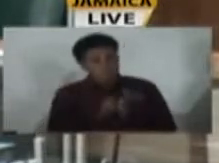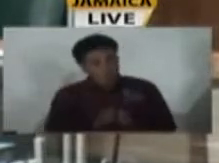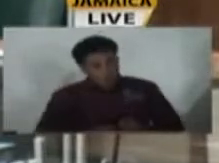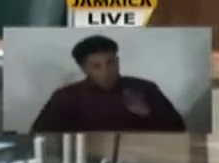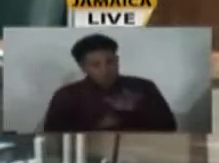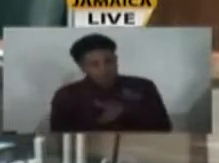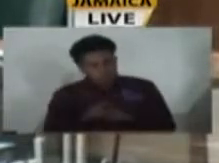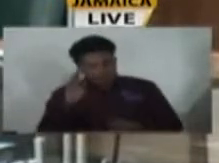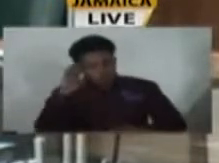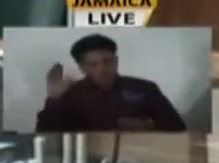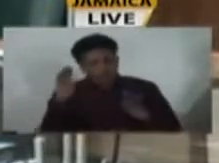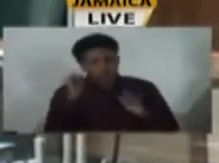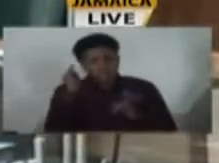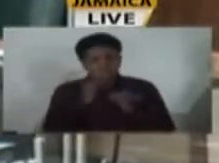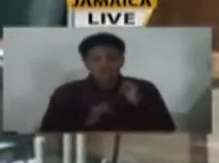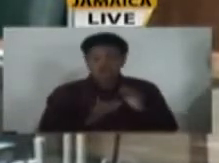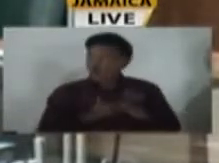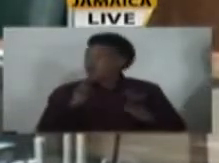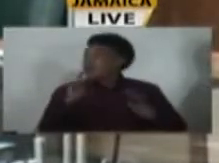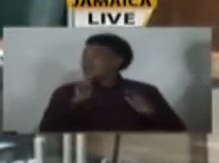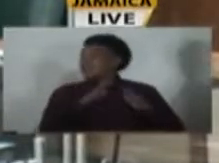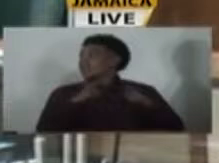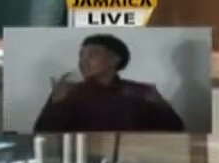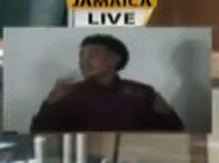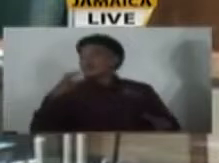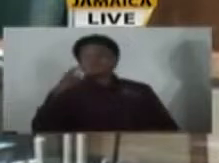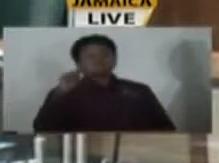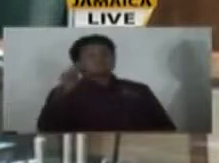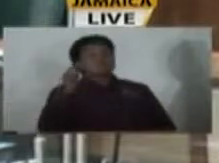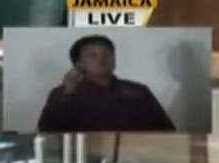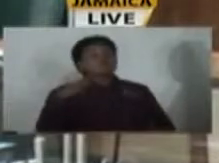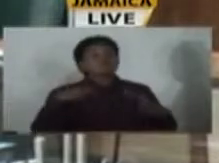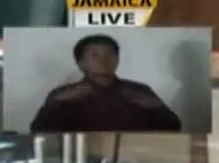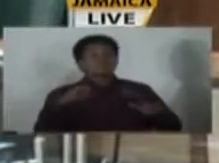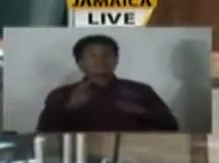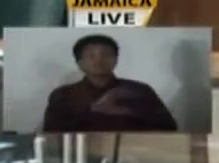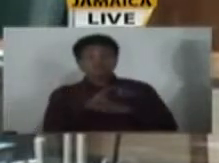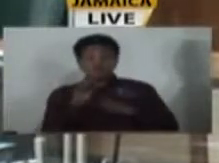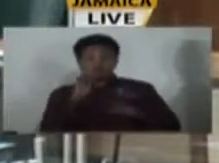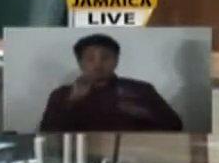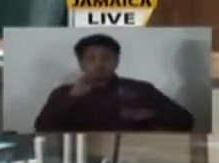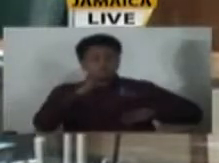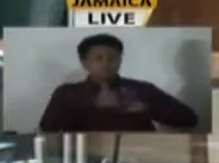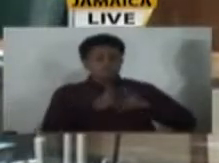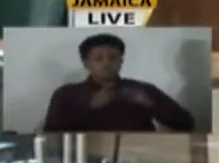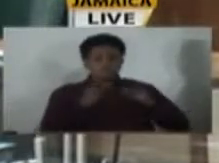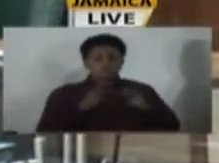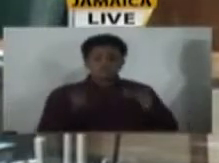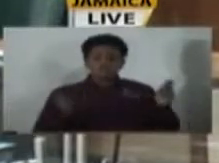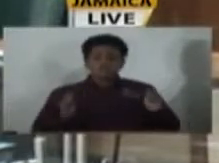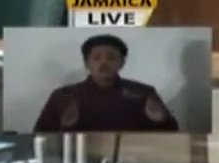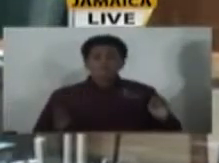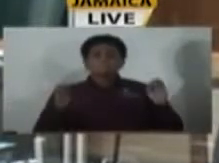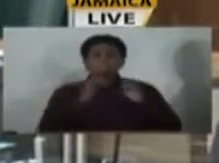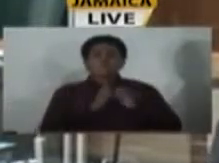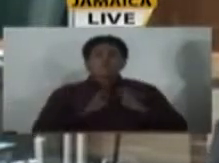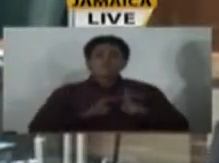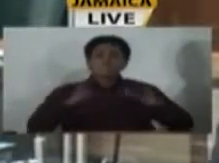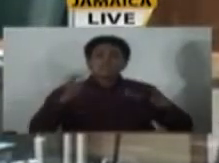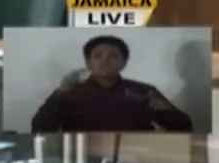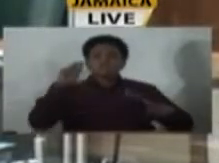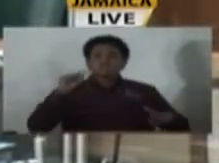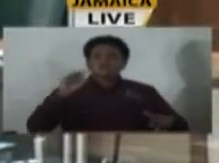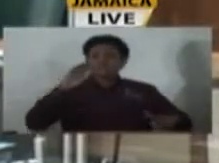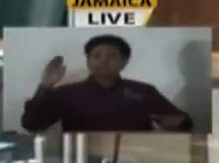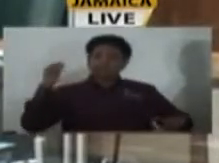We'll be finalizing our large-scale and pioneer industry investment regime that will put us in a position to attract major US